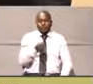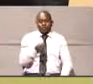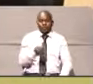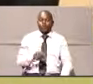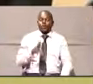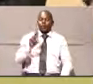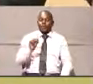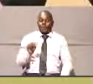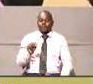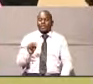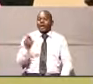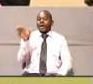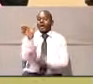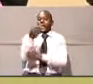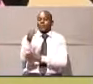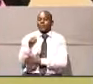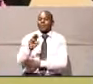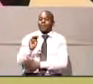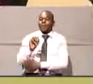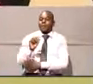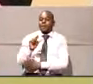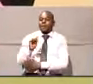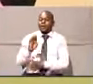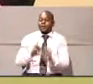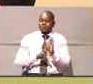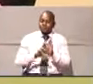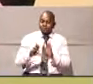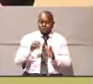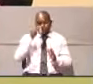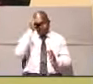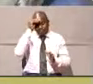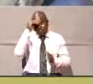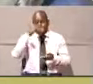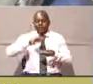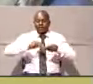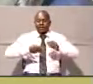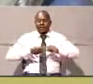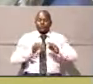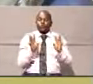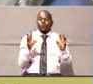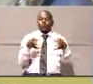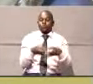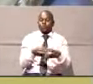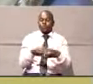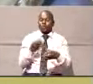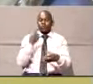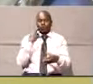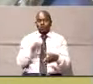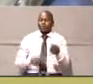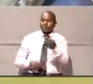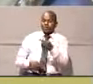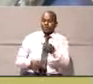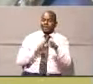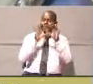U.S. Ambassador to Uganda, Deborah Malak, represented the Education Partners Group at this sector review. I'm the daughter of a